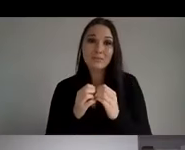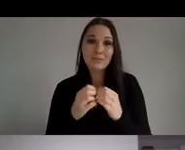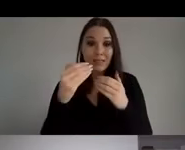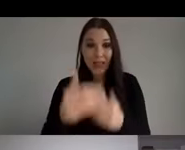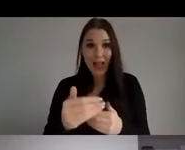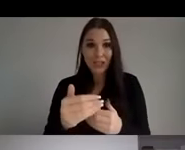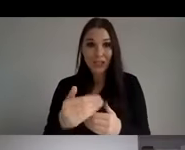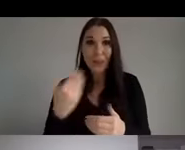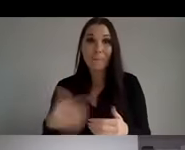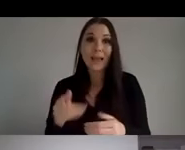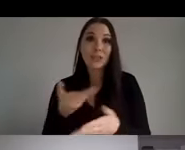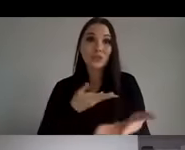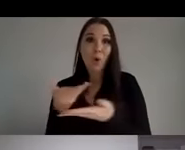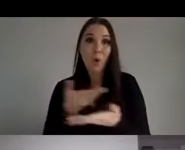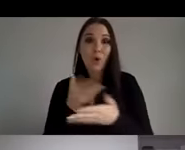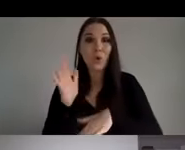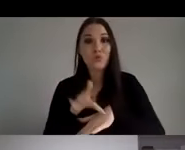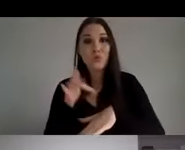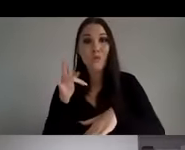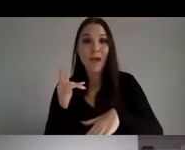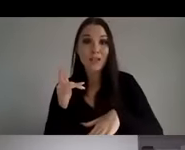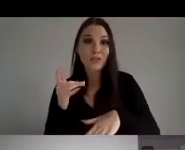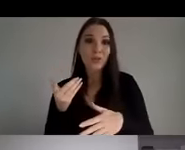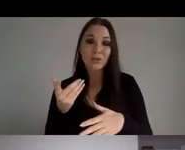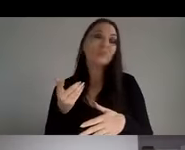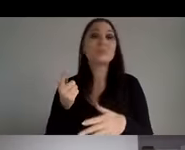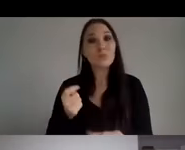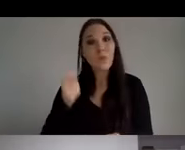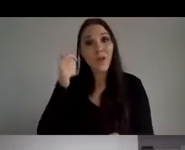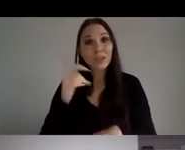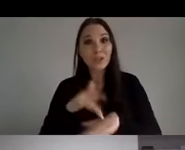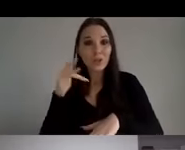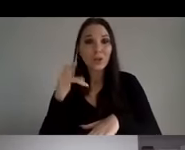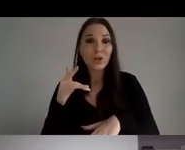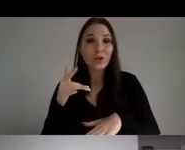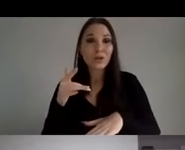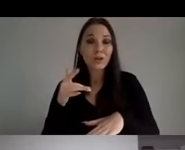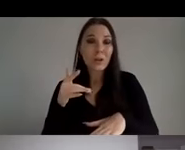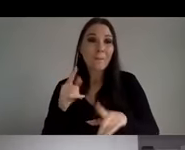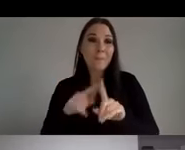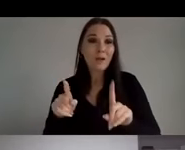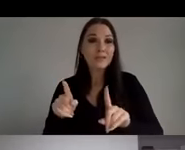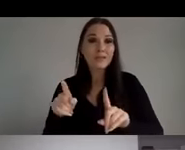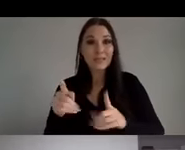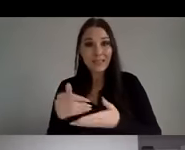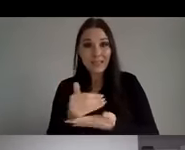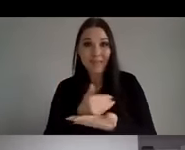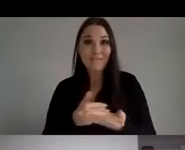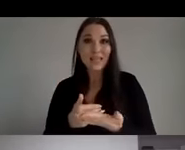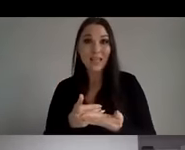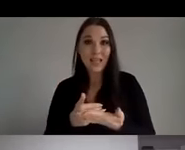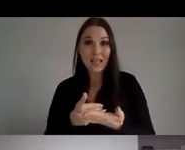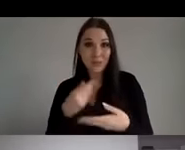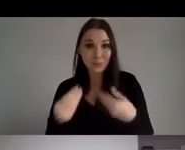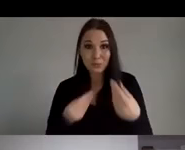I've talked with professors who always tell me, oh, the system's deterministic, but when you get into these safety considerations, as Stefan says,